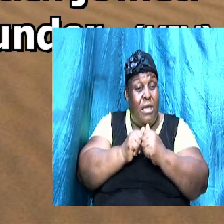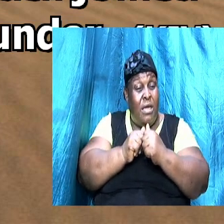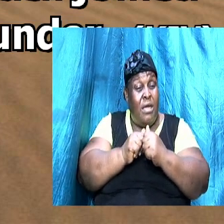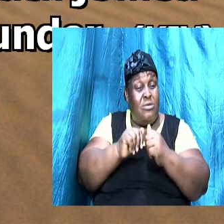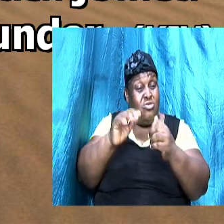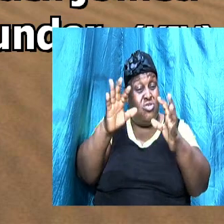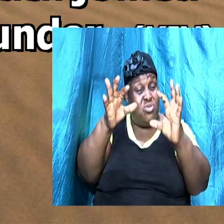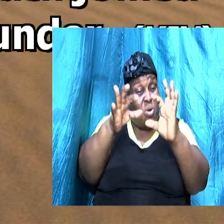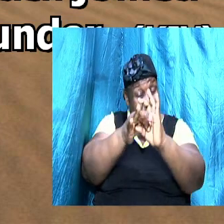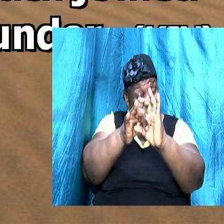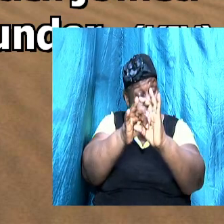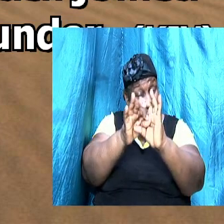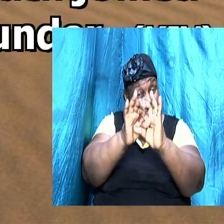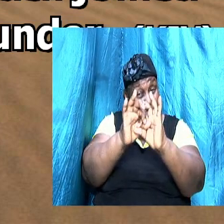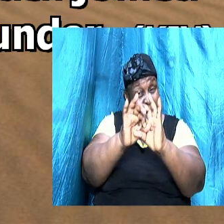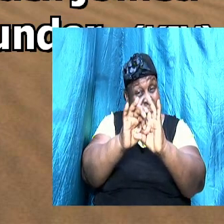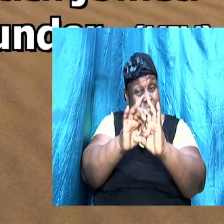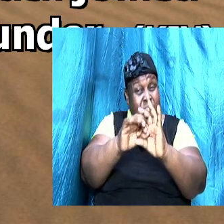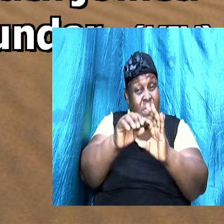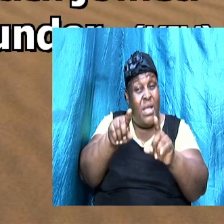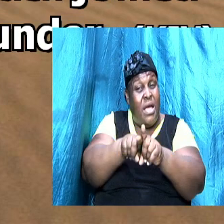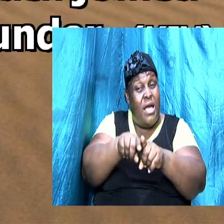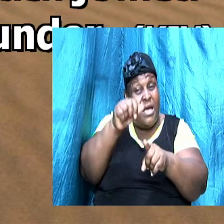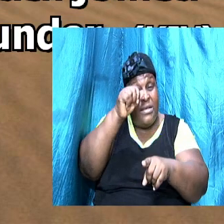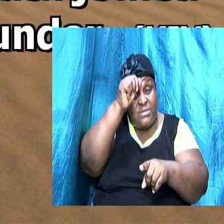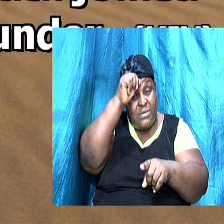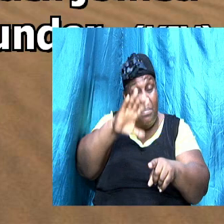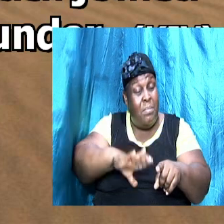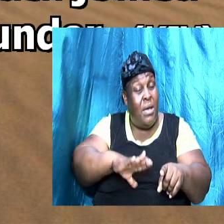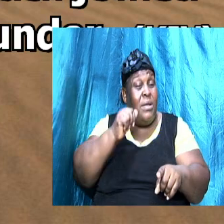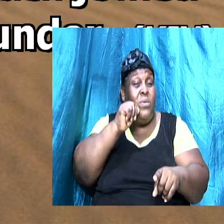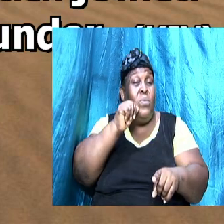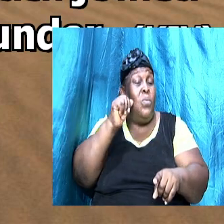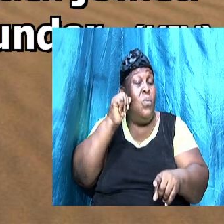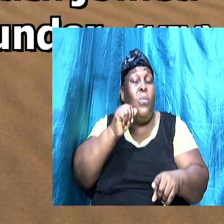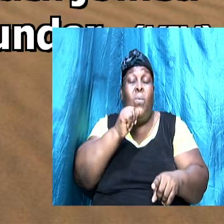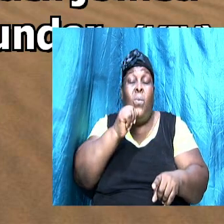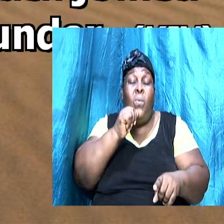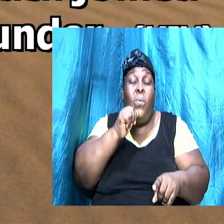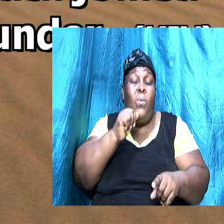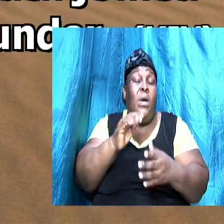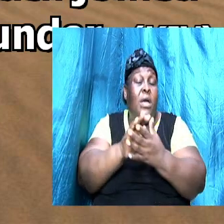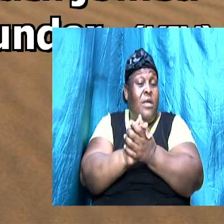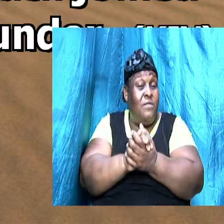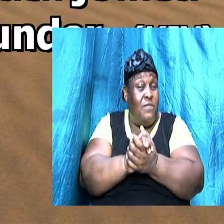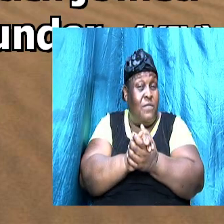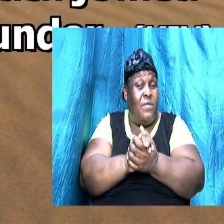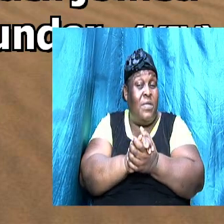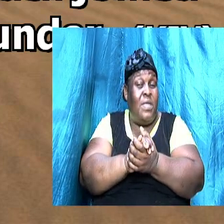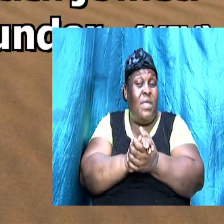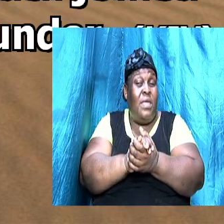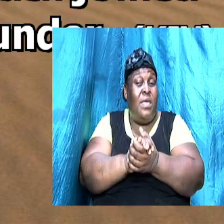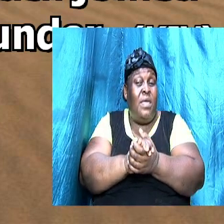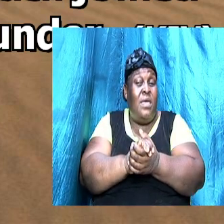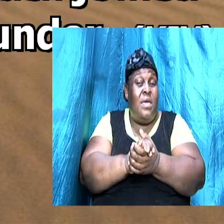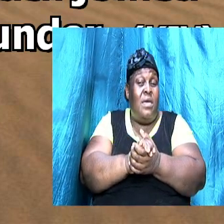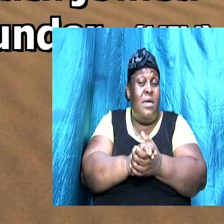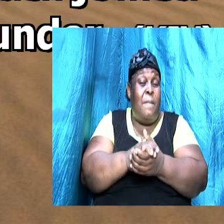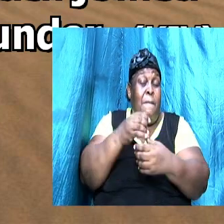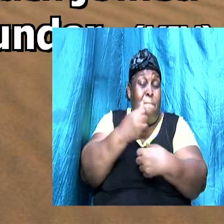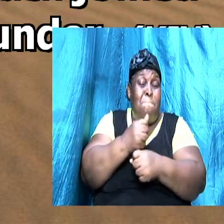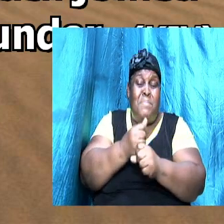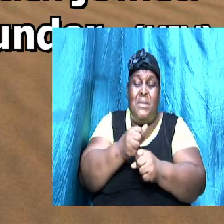and he's joined together as man and wife, even made this very